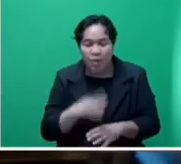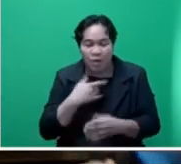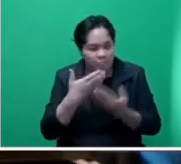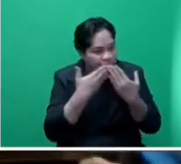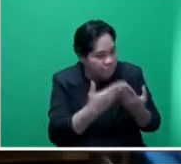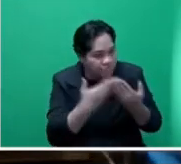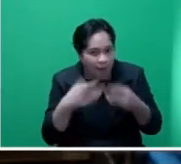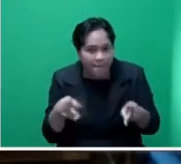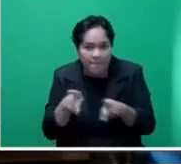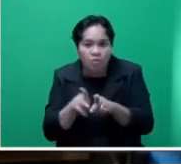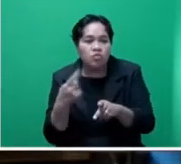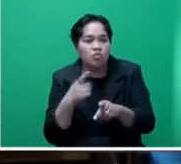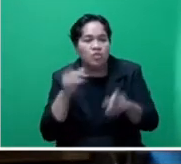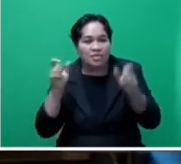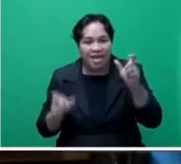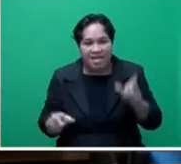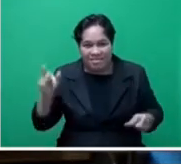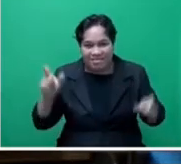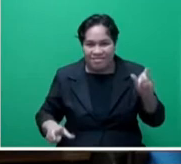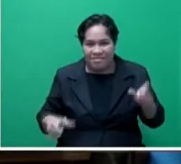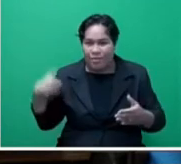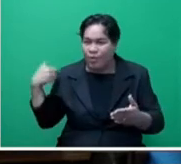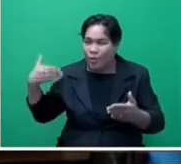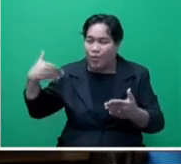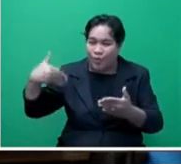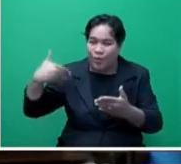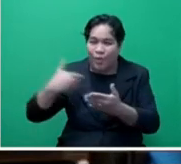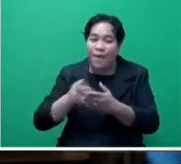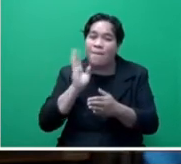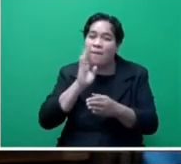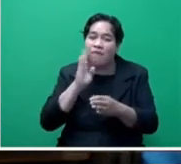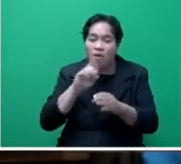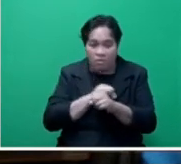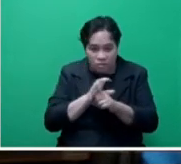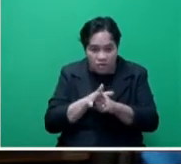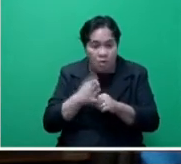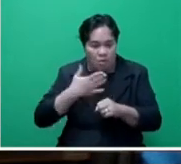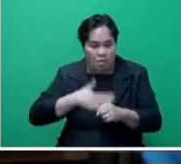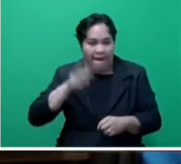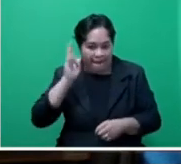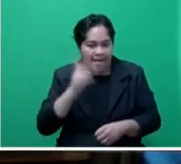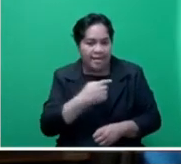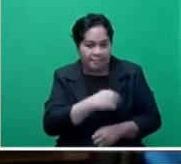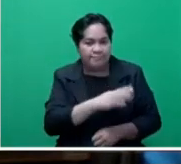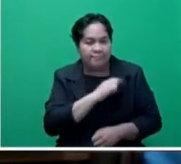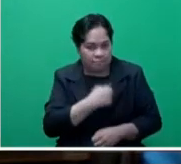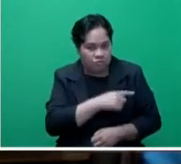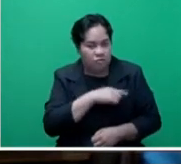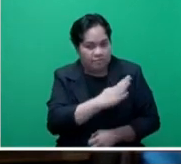our stakeholders, which has existed pre and post-COVID, and to renew our pledge to ensure